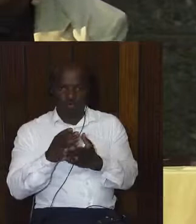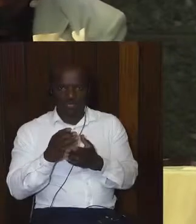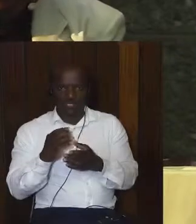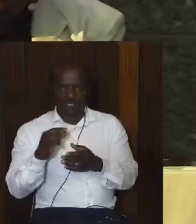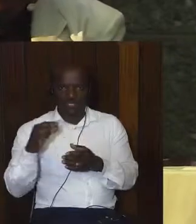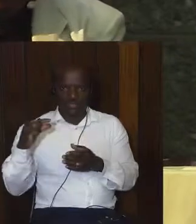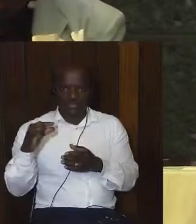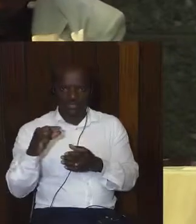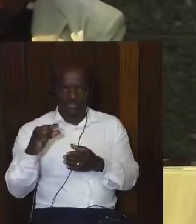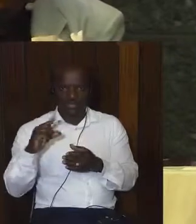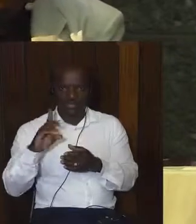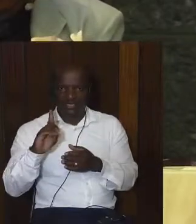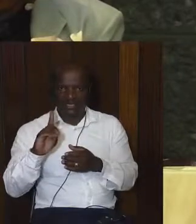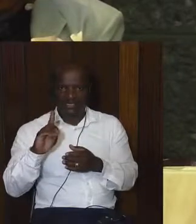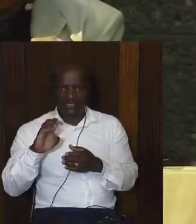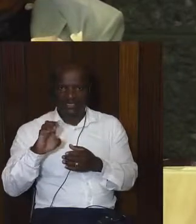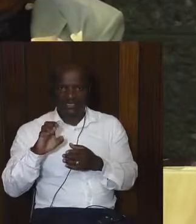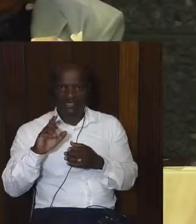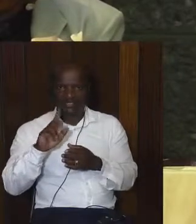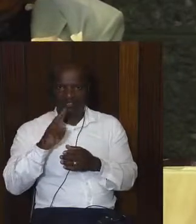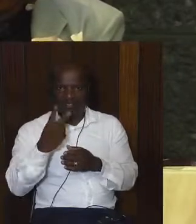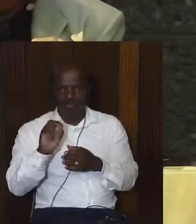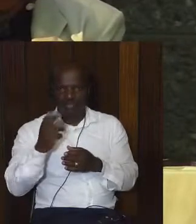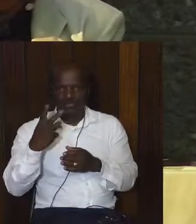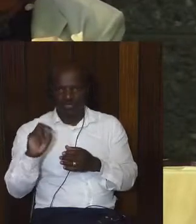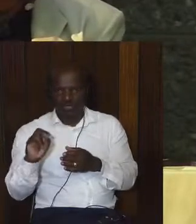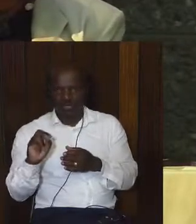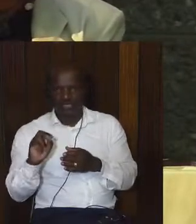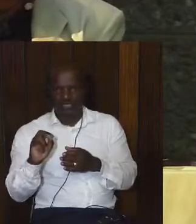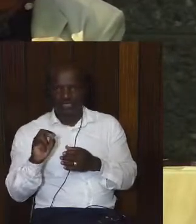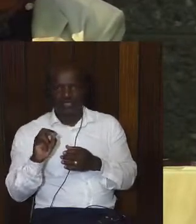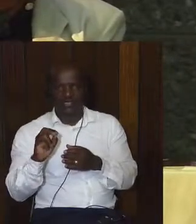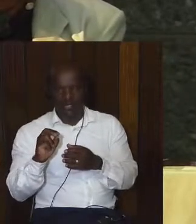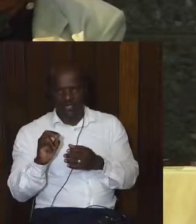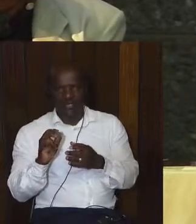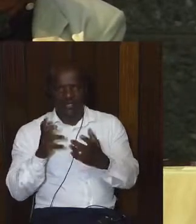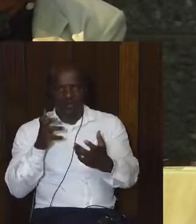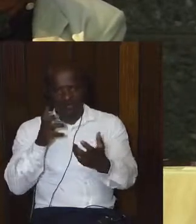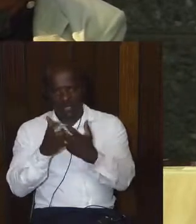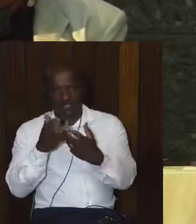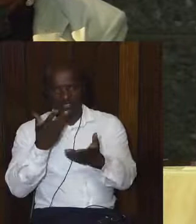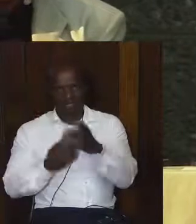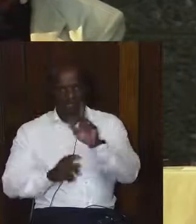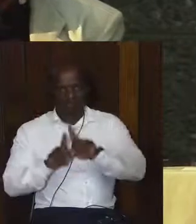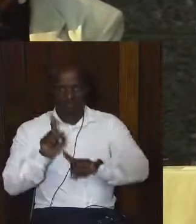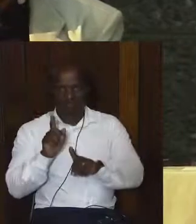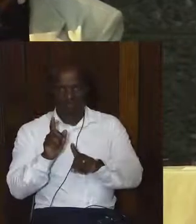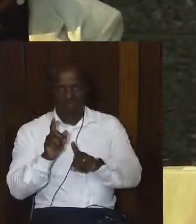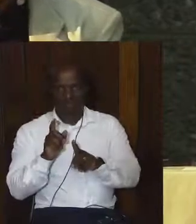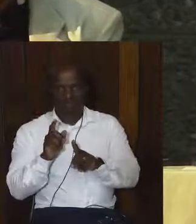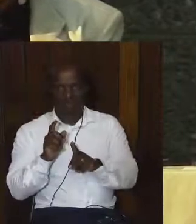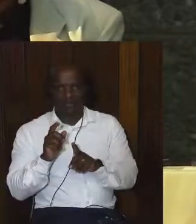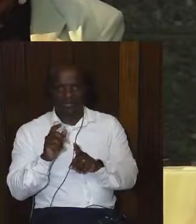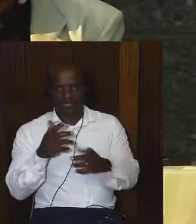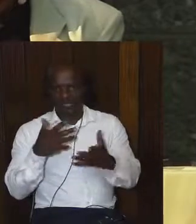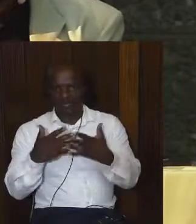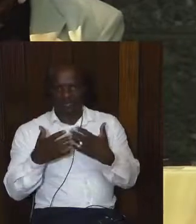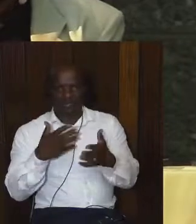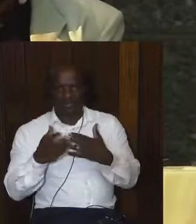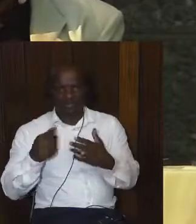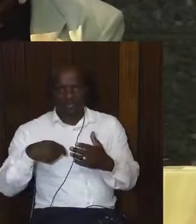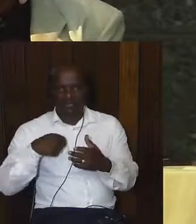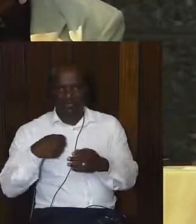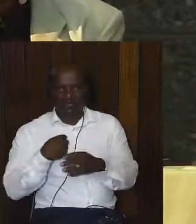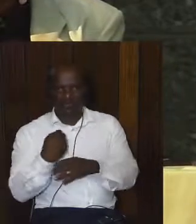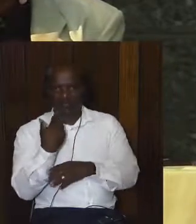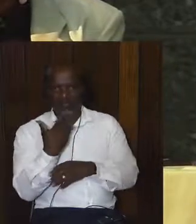GGT 2030. And as a department, Chair, we know that even if we have presented our budget for the new financial